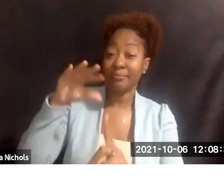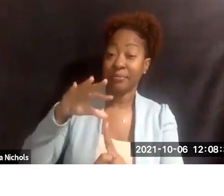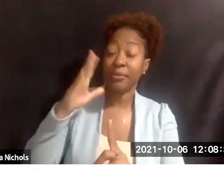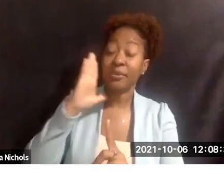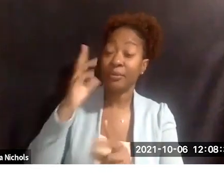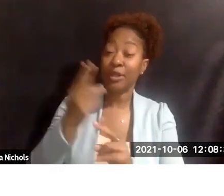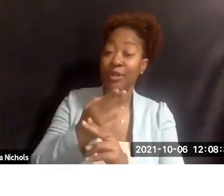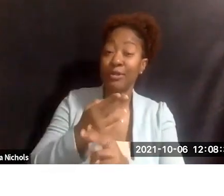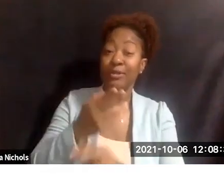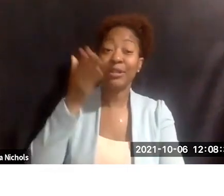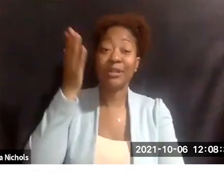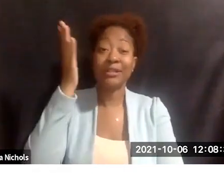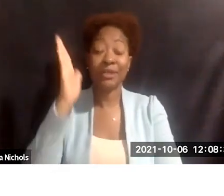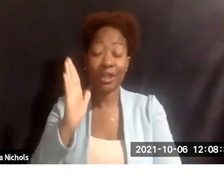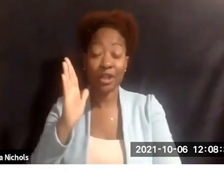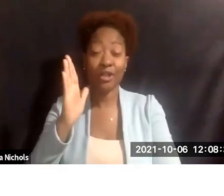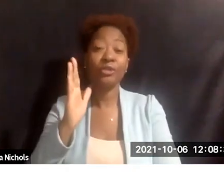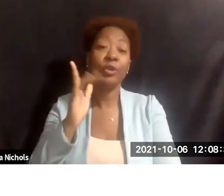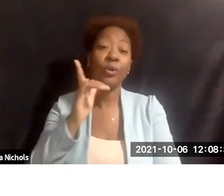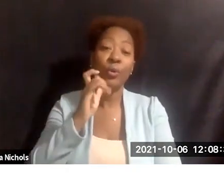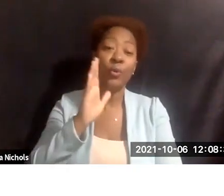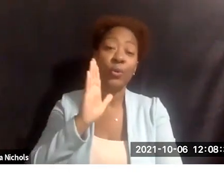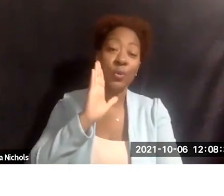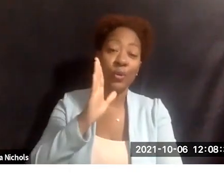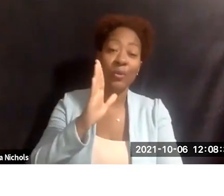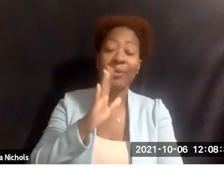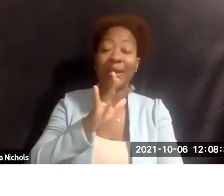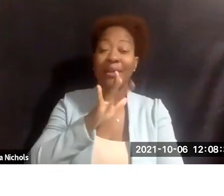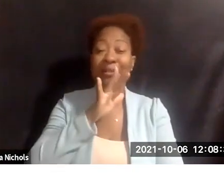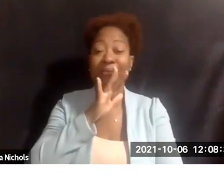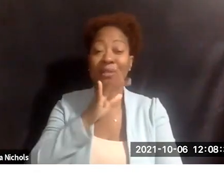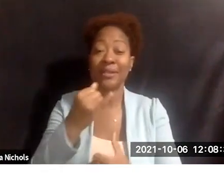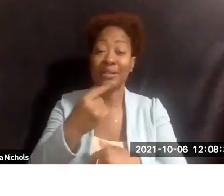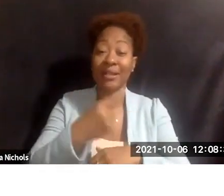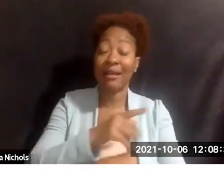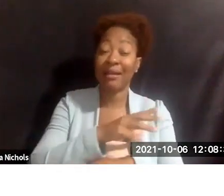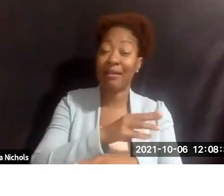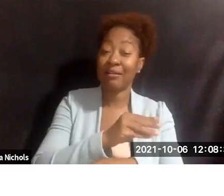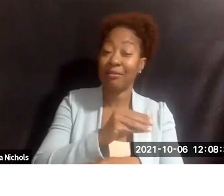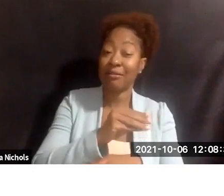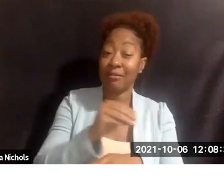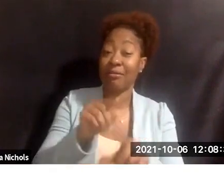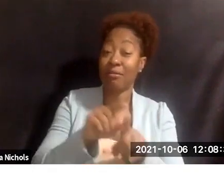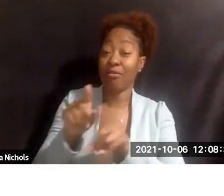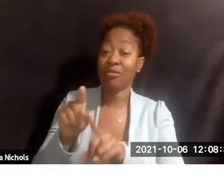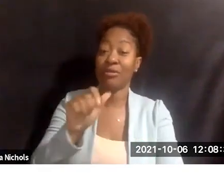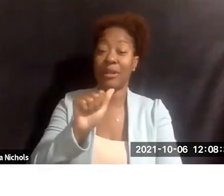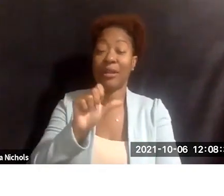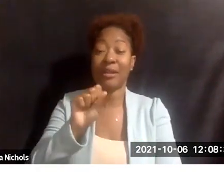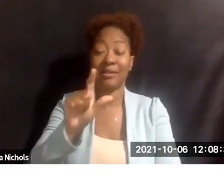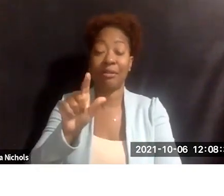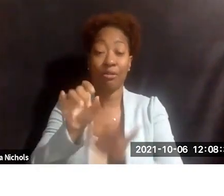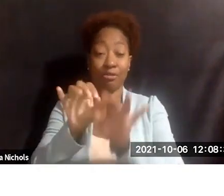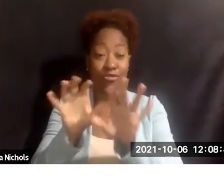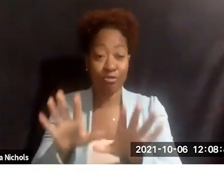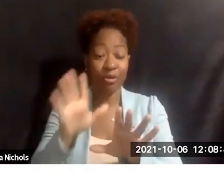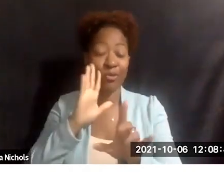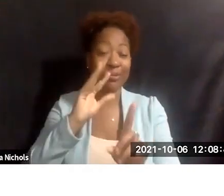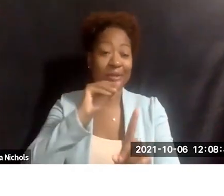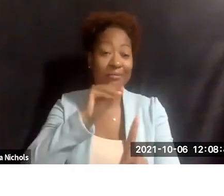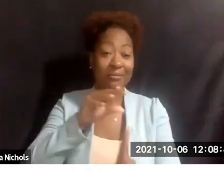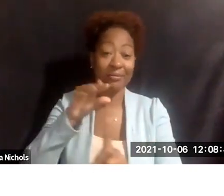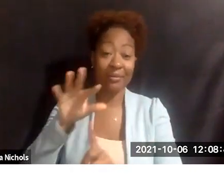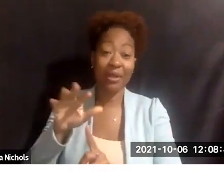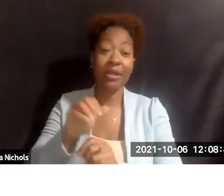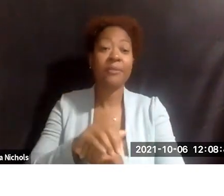the speaker or speakers who will be talking today, and also the ASL interpreter throughout the session. The transcript